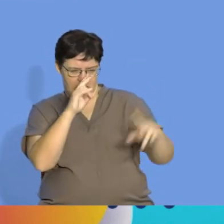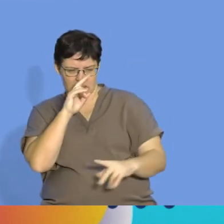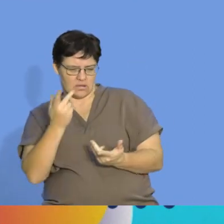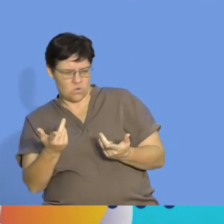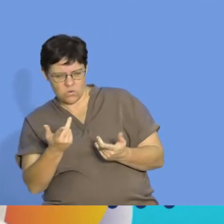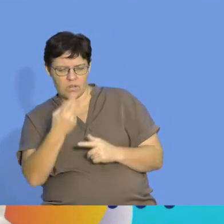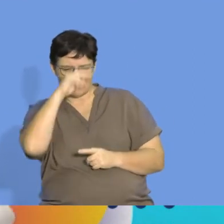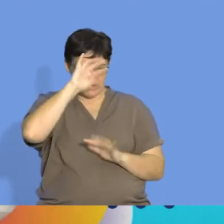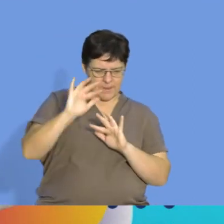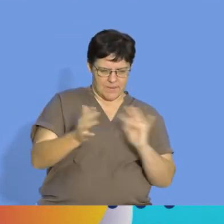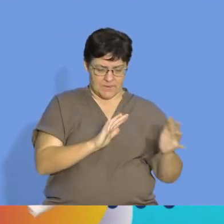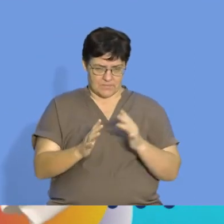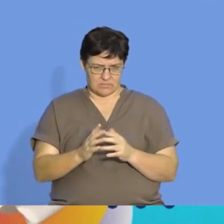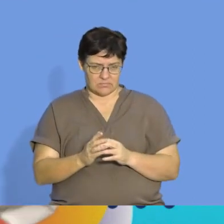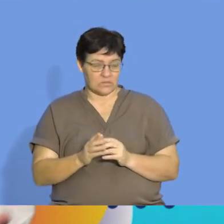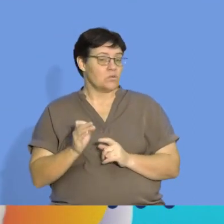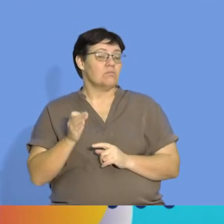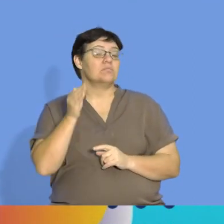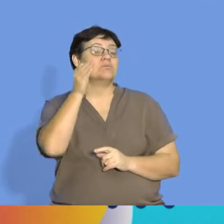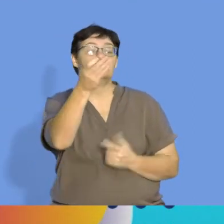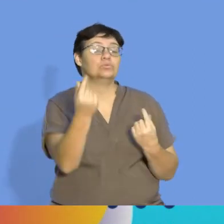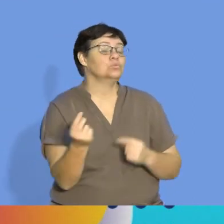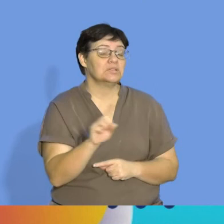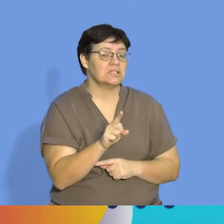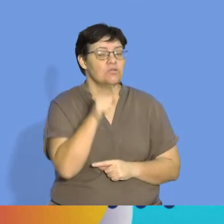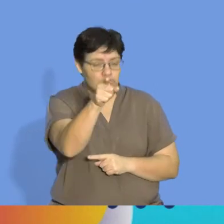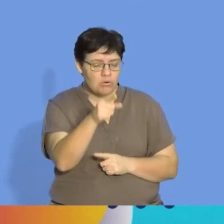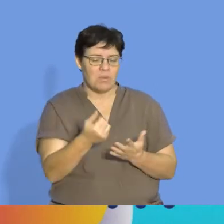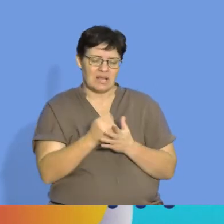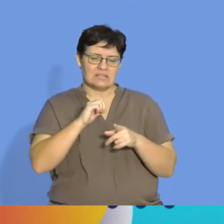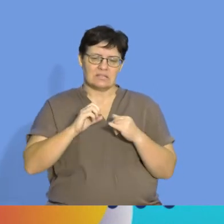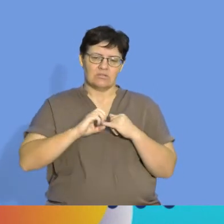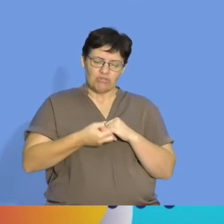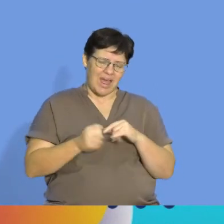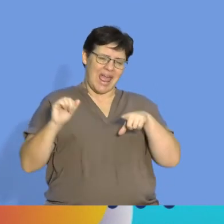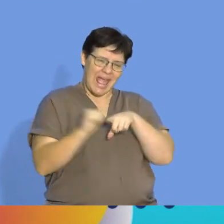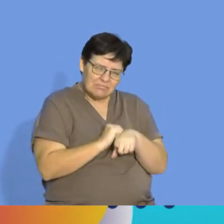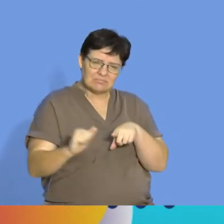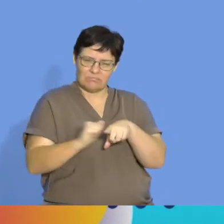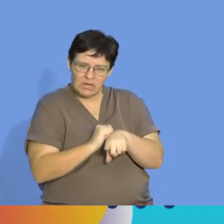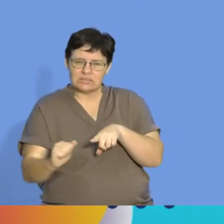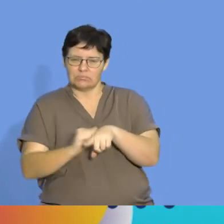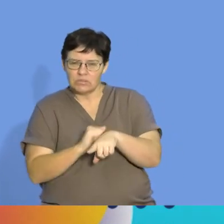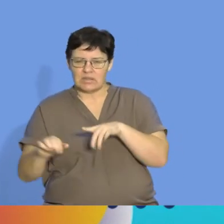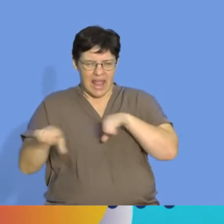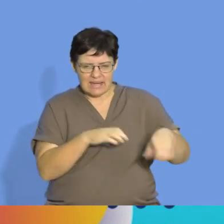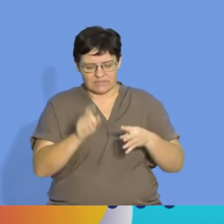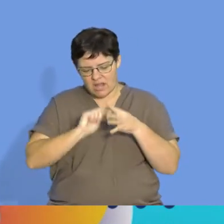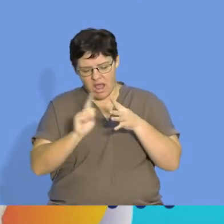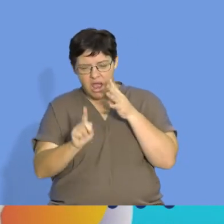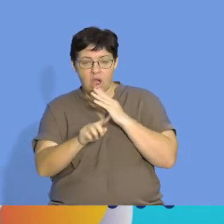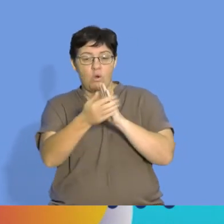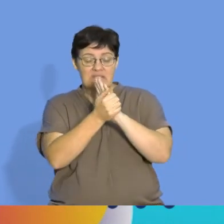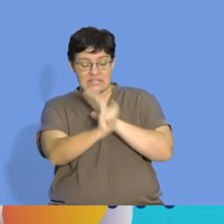income statement. What's the way forward? The way forward is for you to start doing as many activities as you can get your